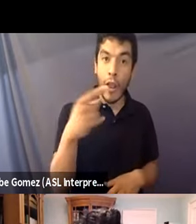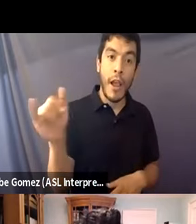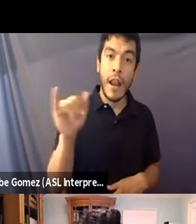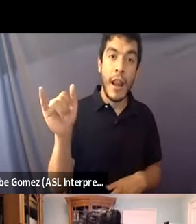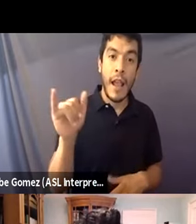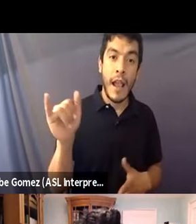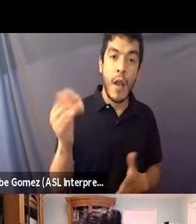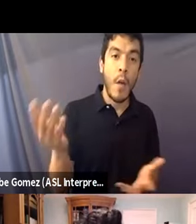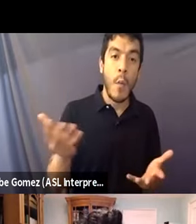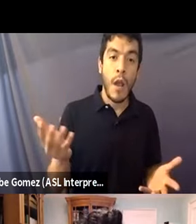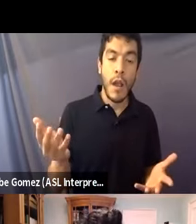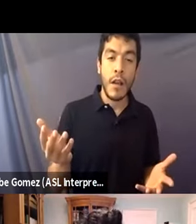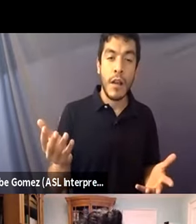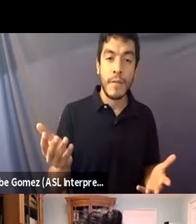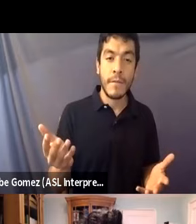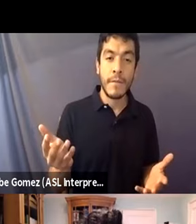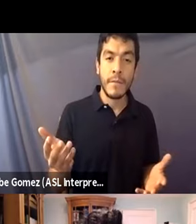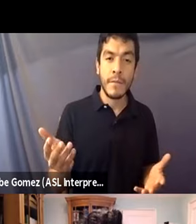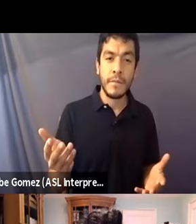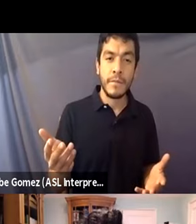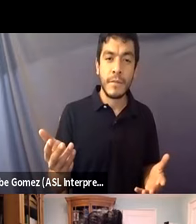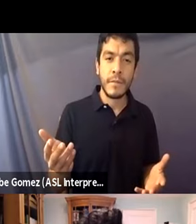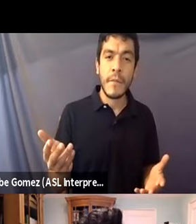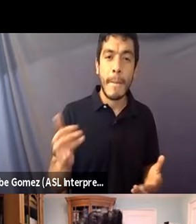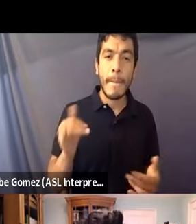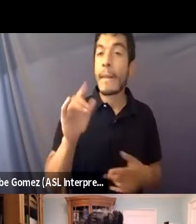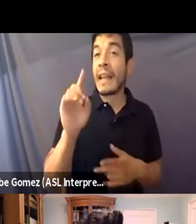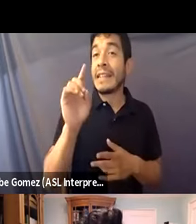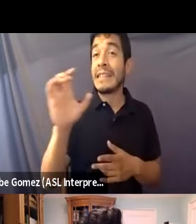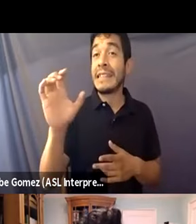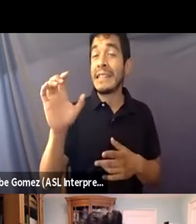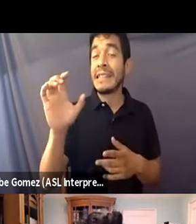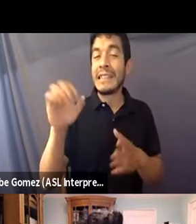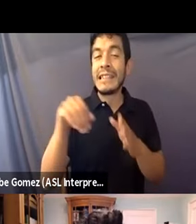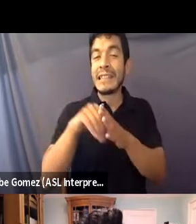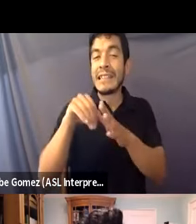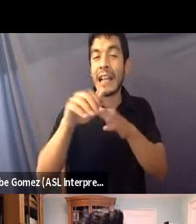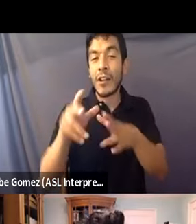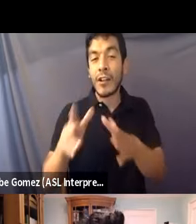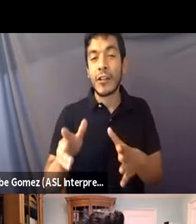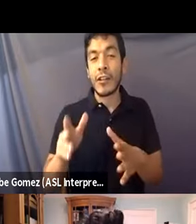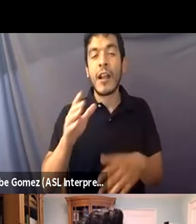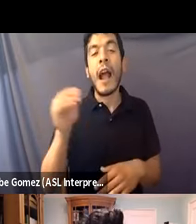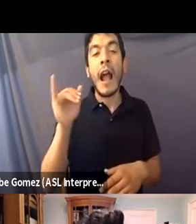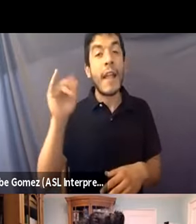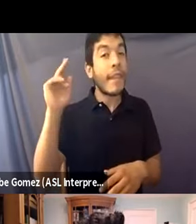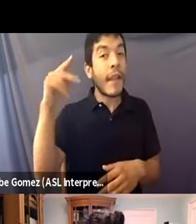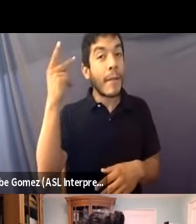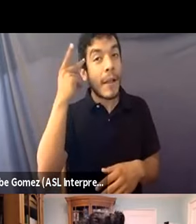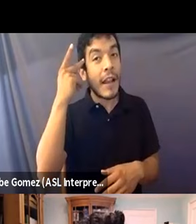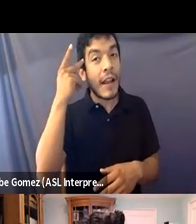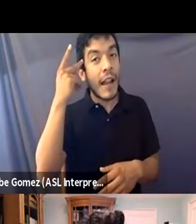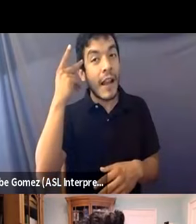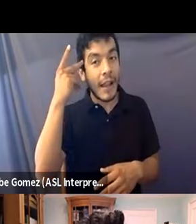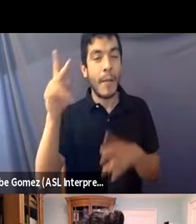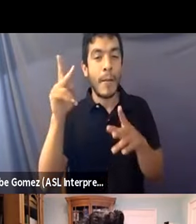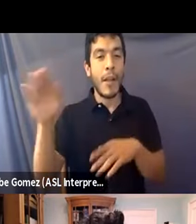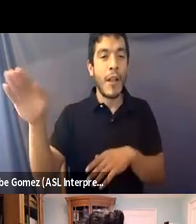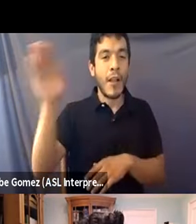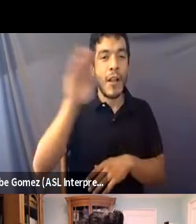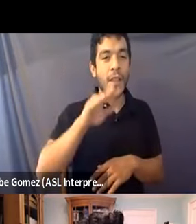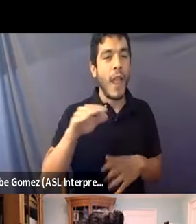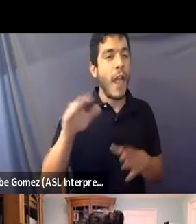the, you know, the DC insiders and the political elite have thought. Like, if